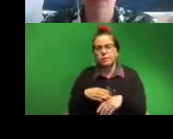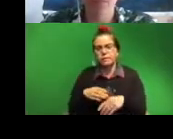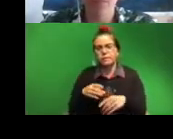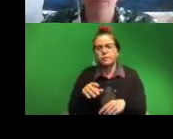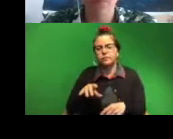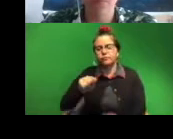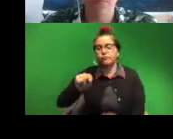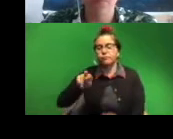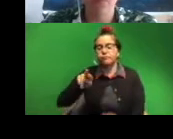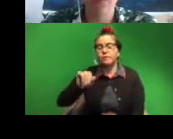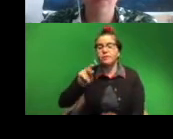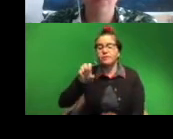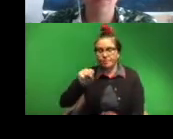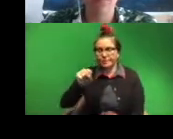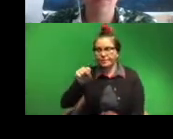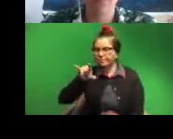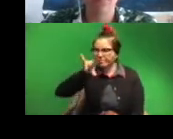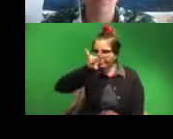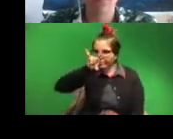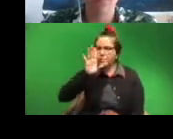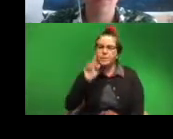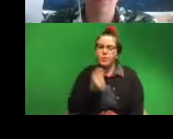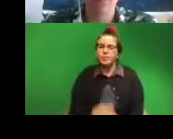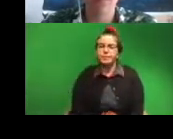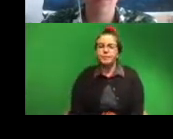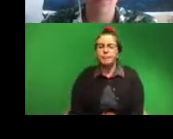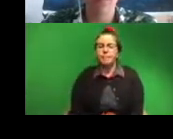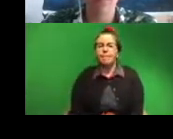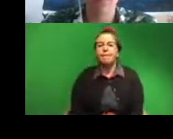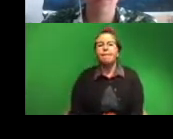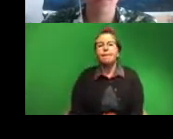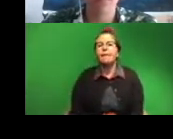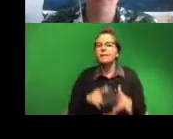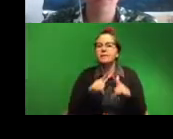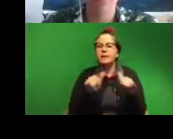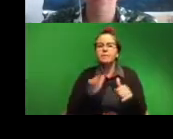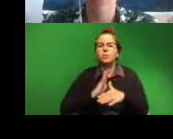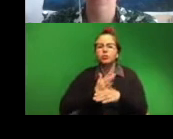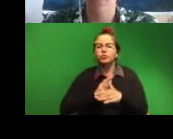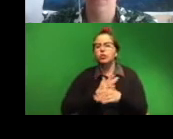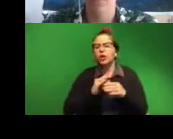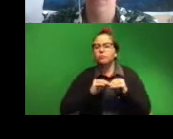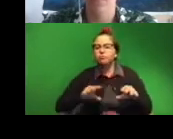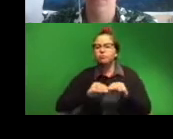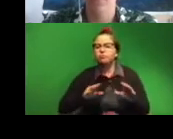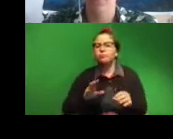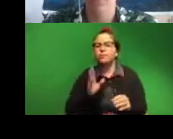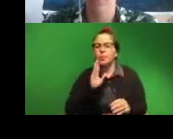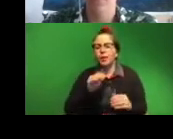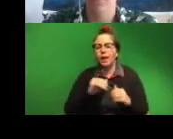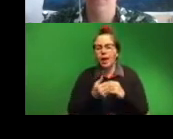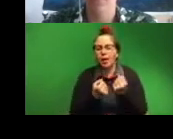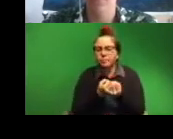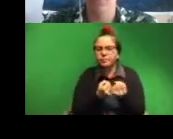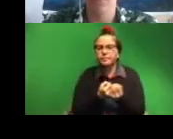Triceratops paleontology, which is going to be super, super cool. And in the meantime, we'll keep sharing stuff with you that you can do to help pass